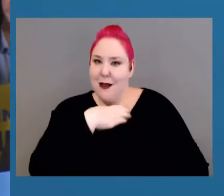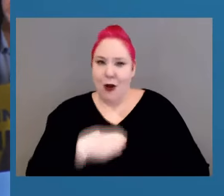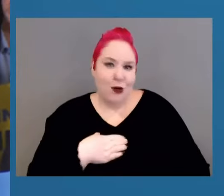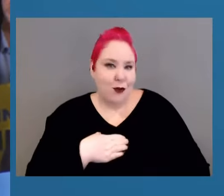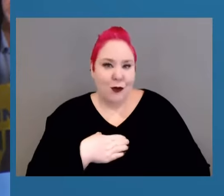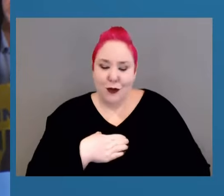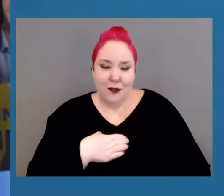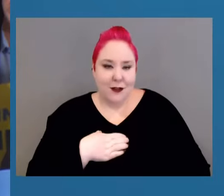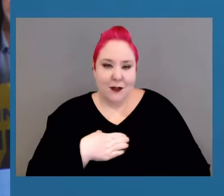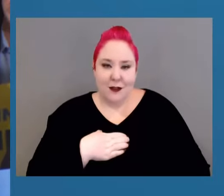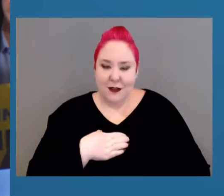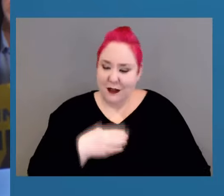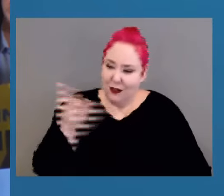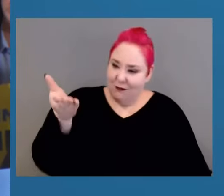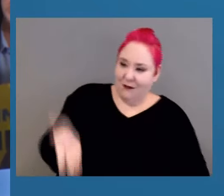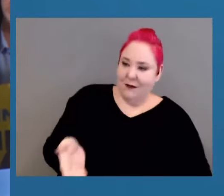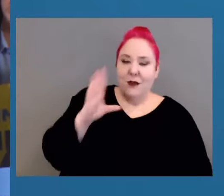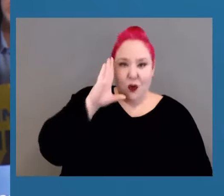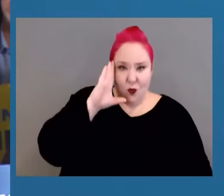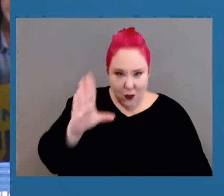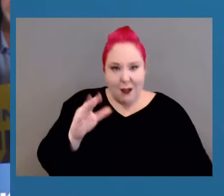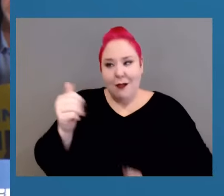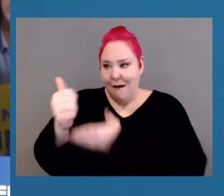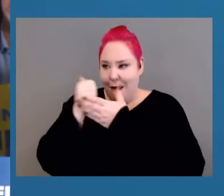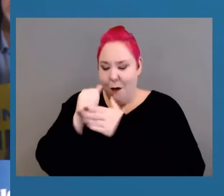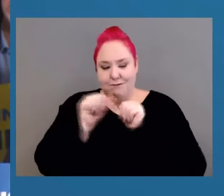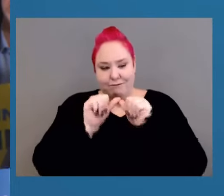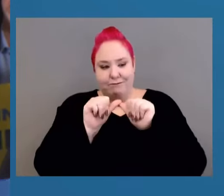She will help us keep food on our table